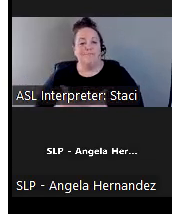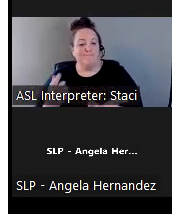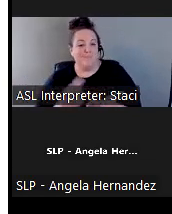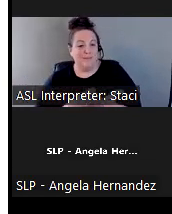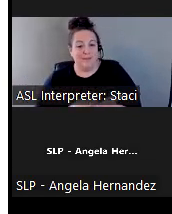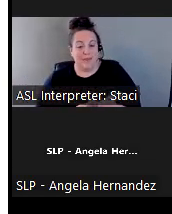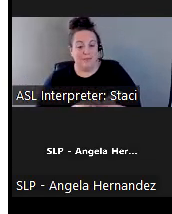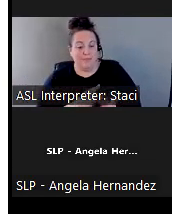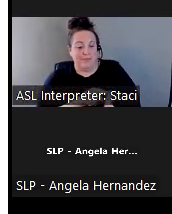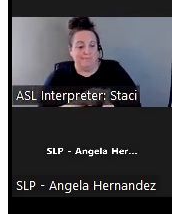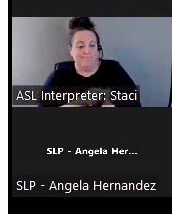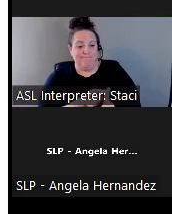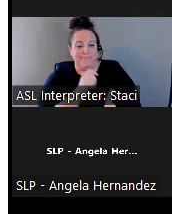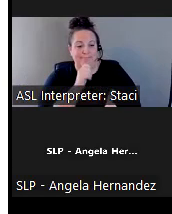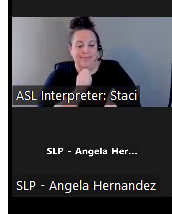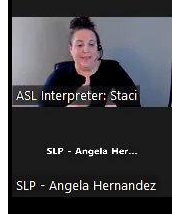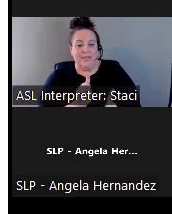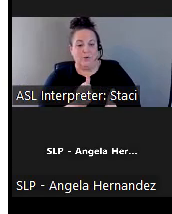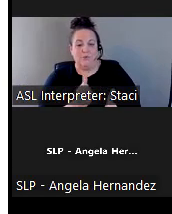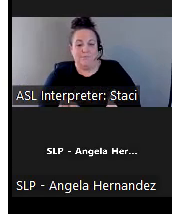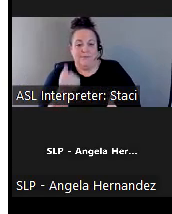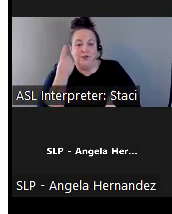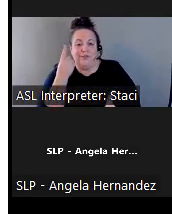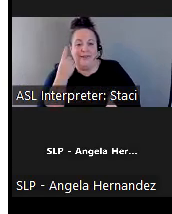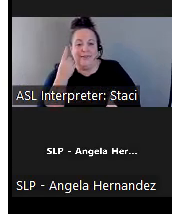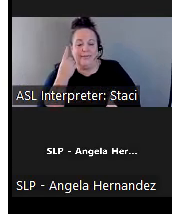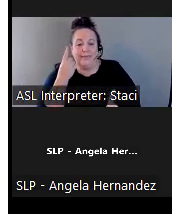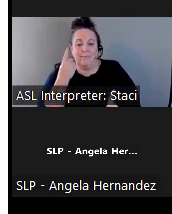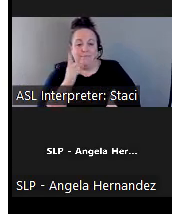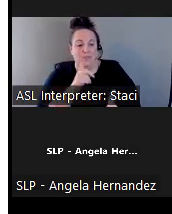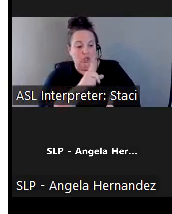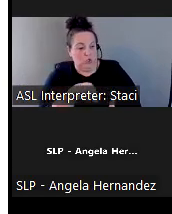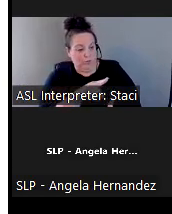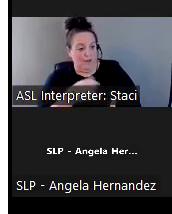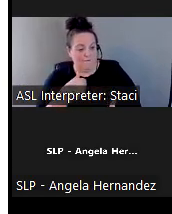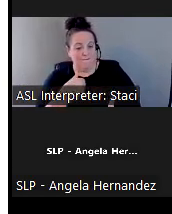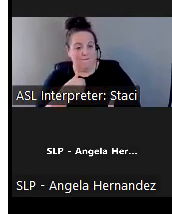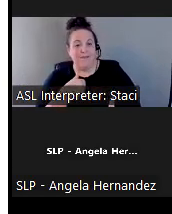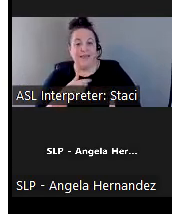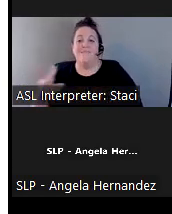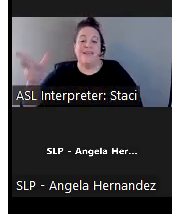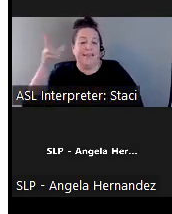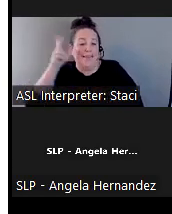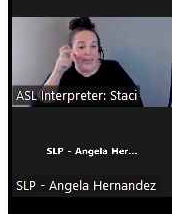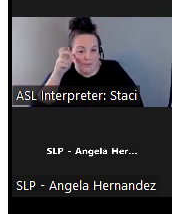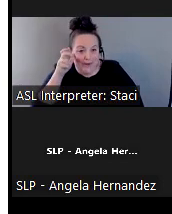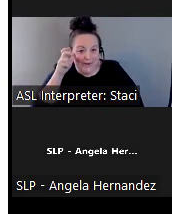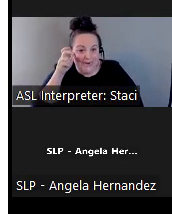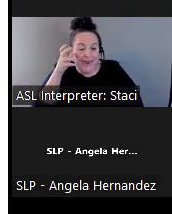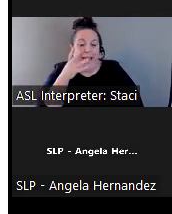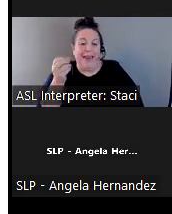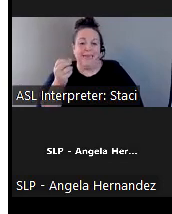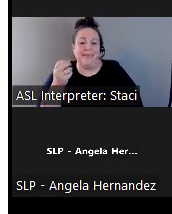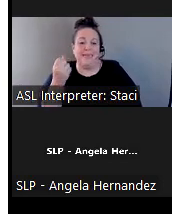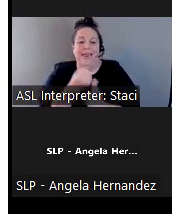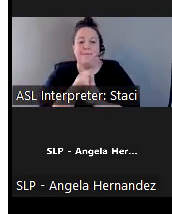they simply don't have the same understanding that you and I might have of hearing and the implications